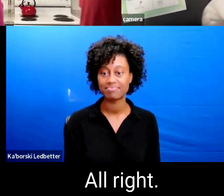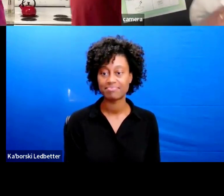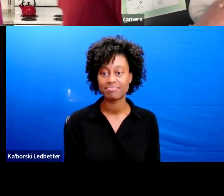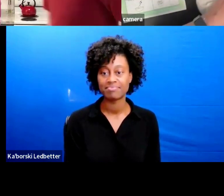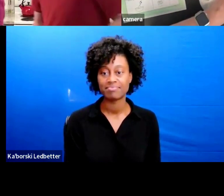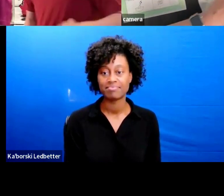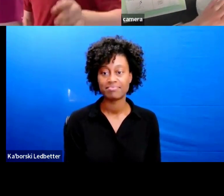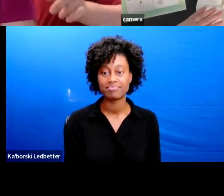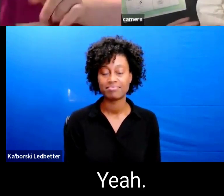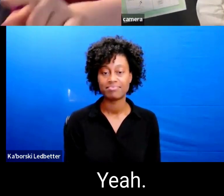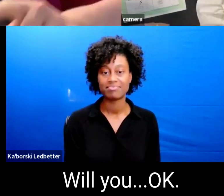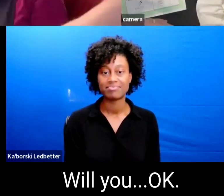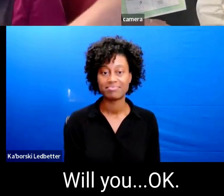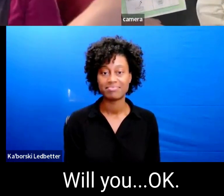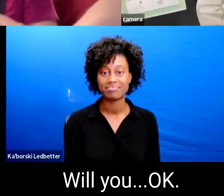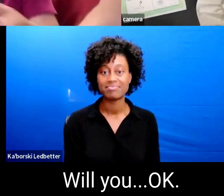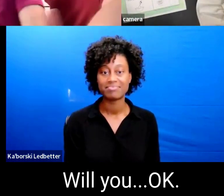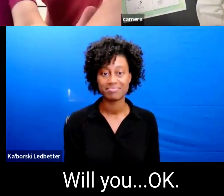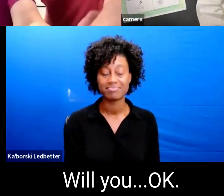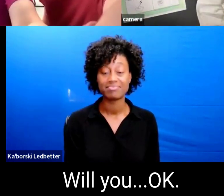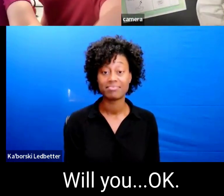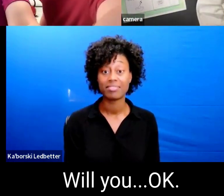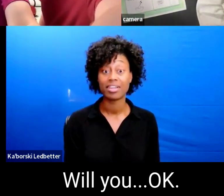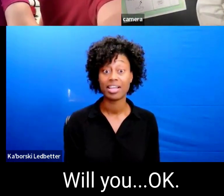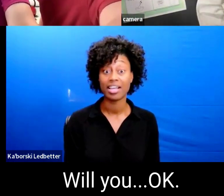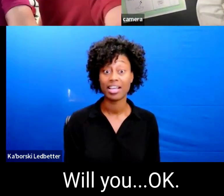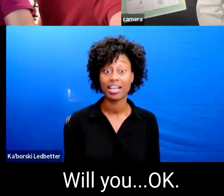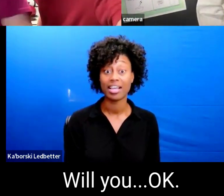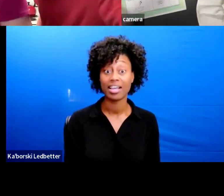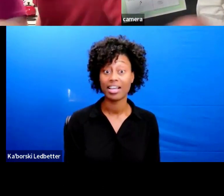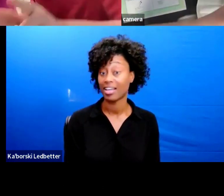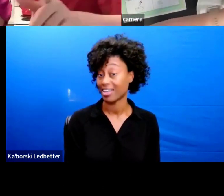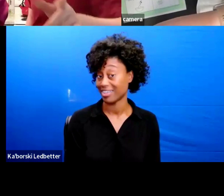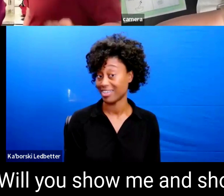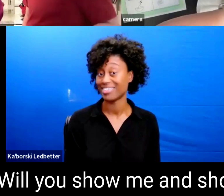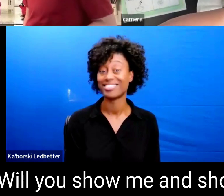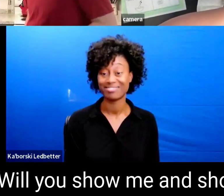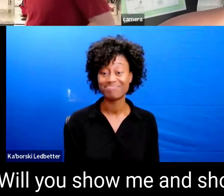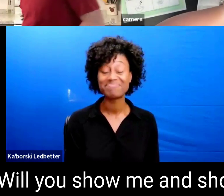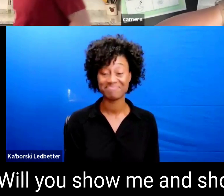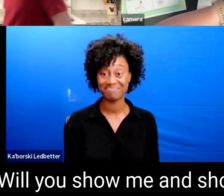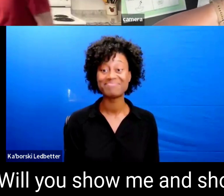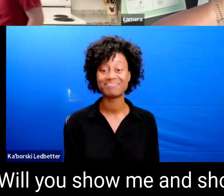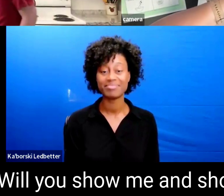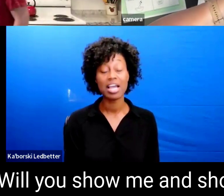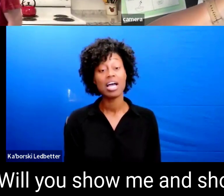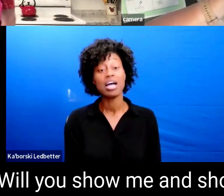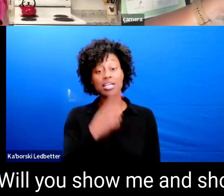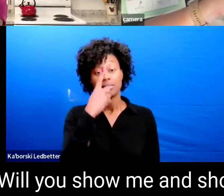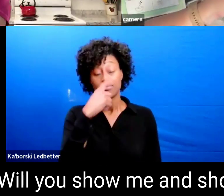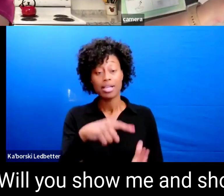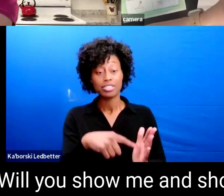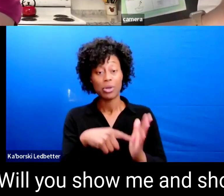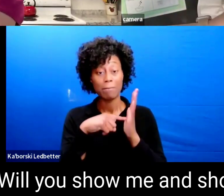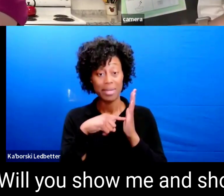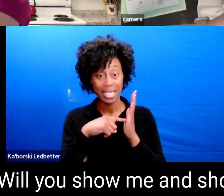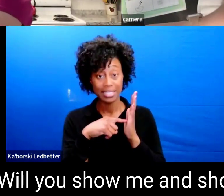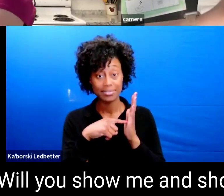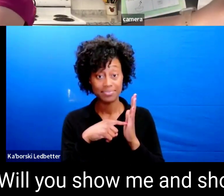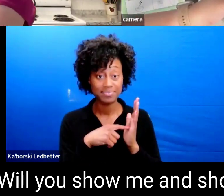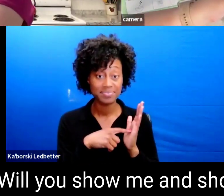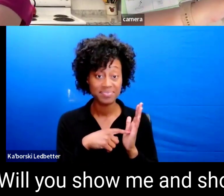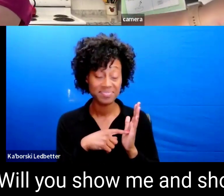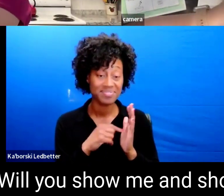All right. Yeah. Will you? Okay. Will you show me?